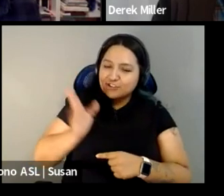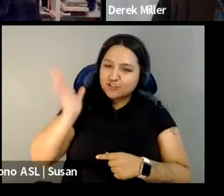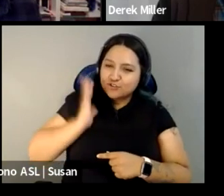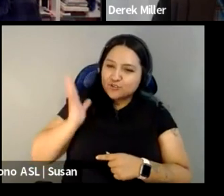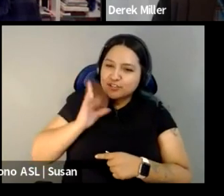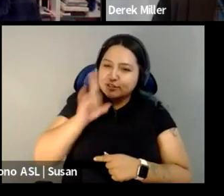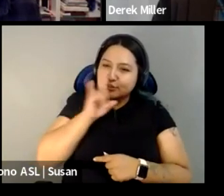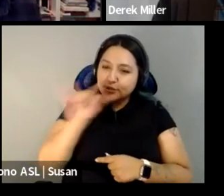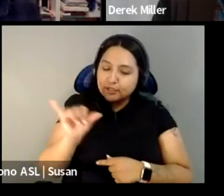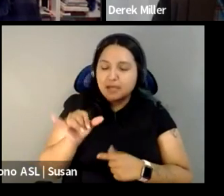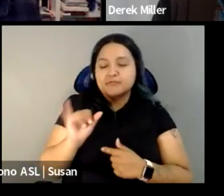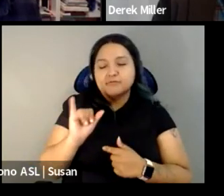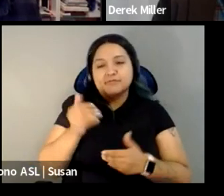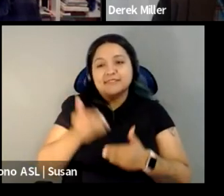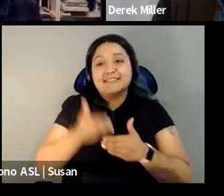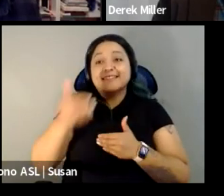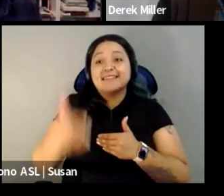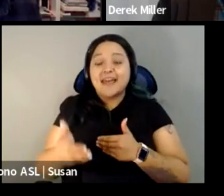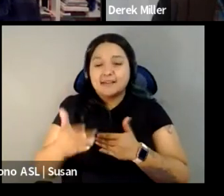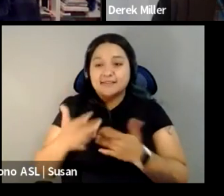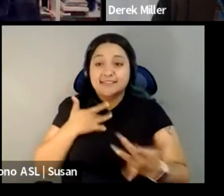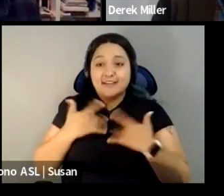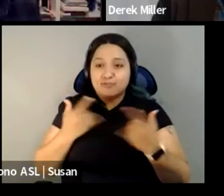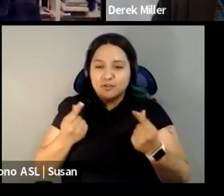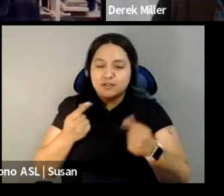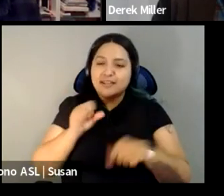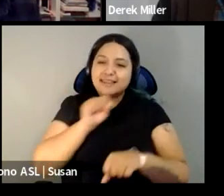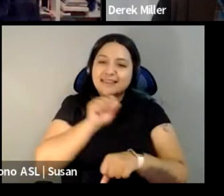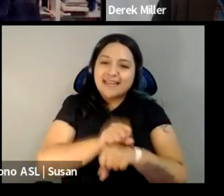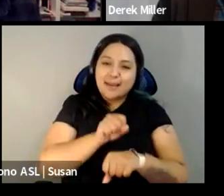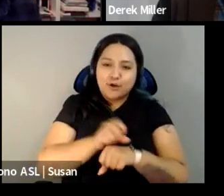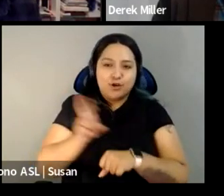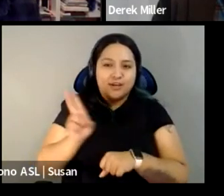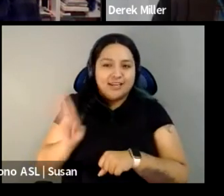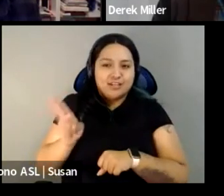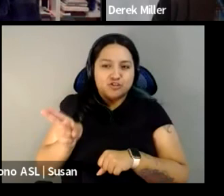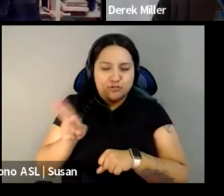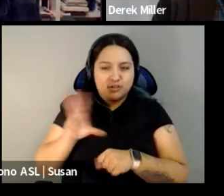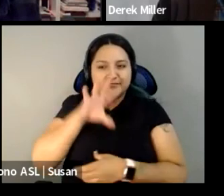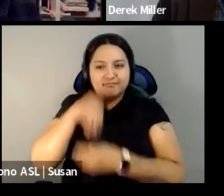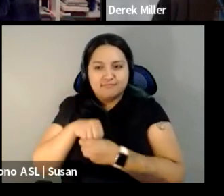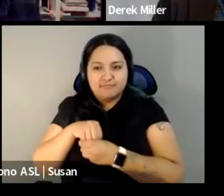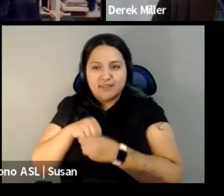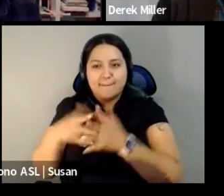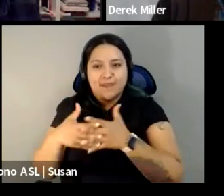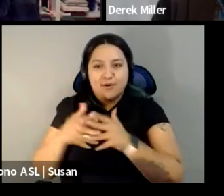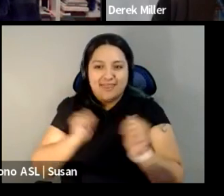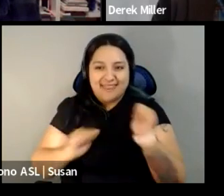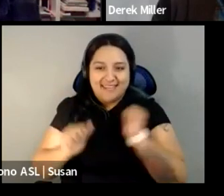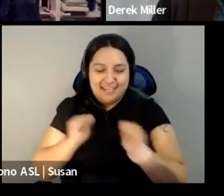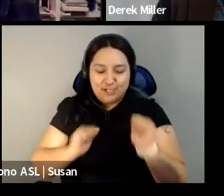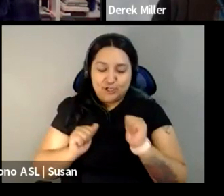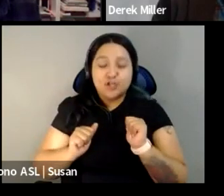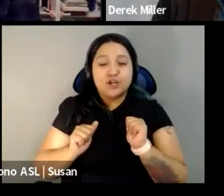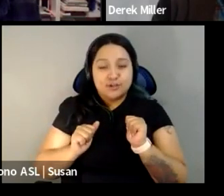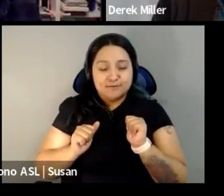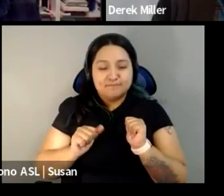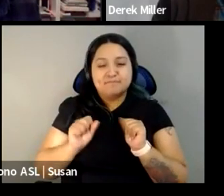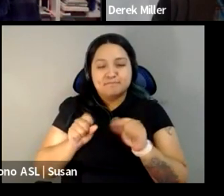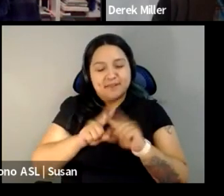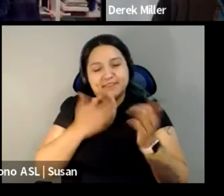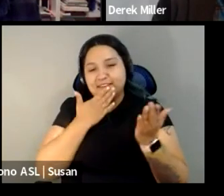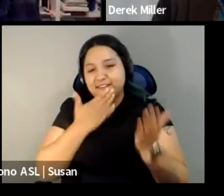next exciting stage of big legal and labor history of the American theater leading on to this. And, thank you.